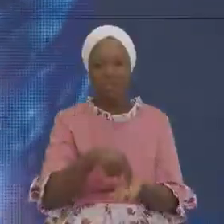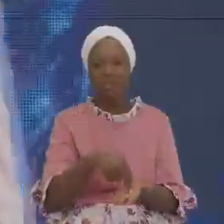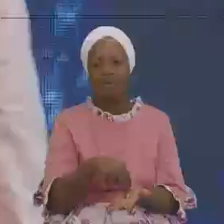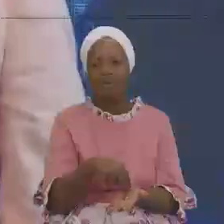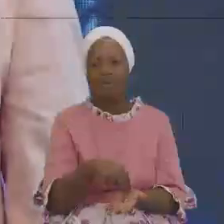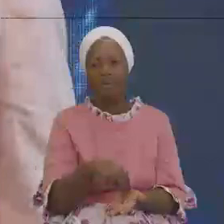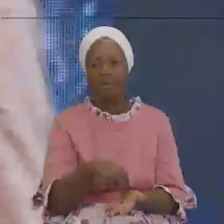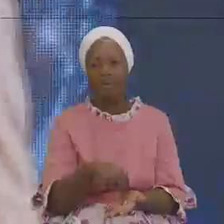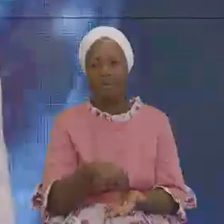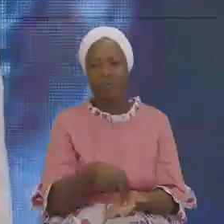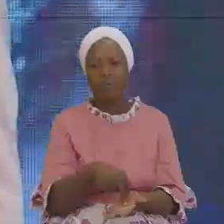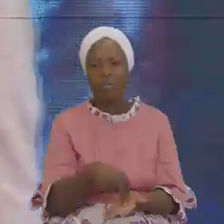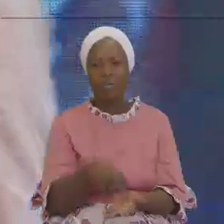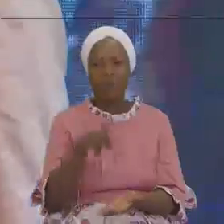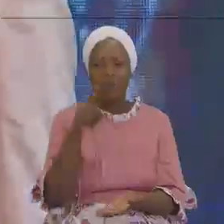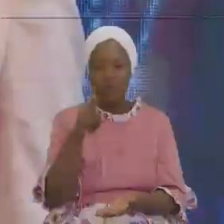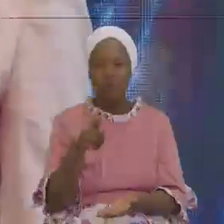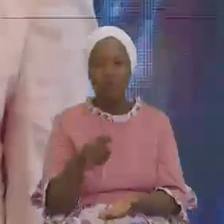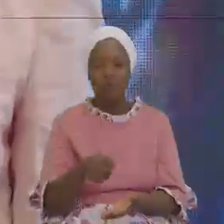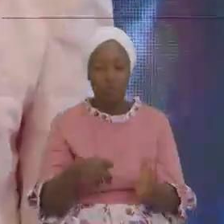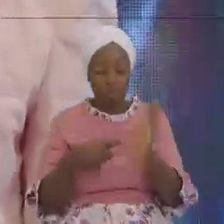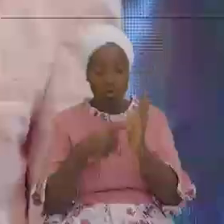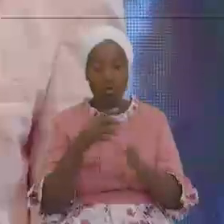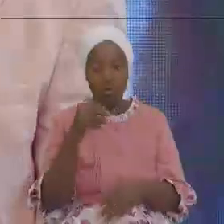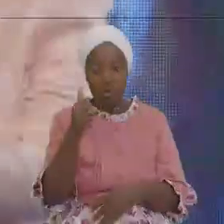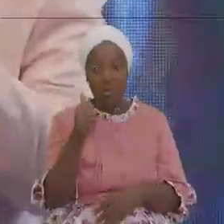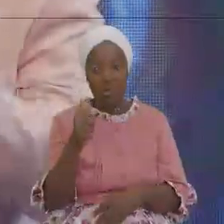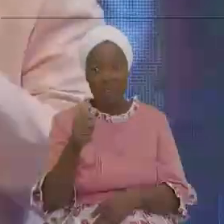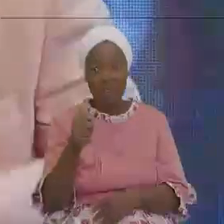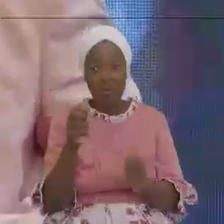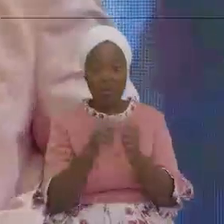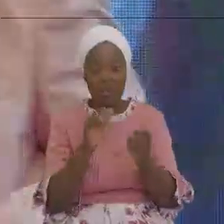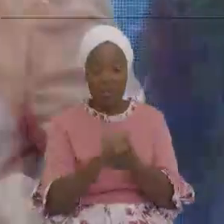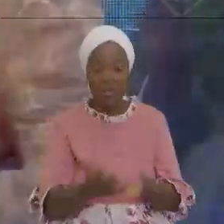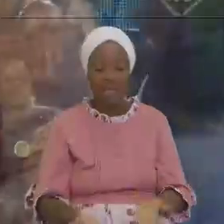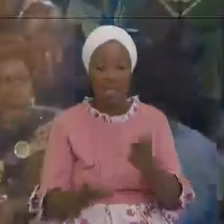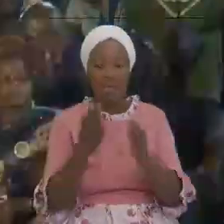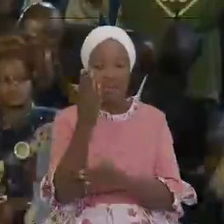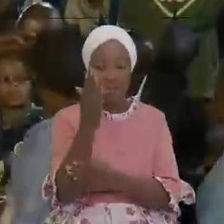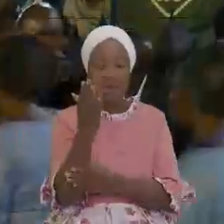You identify yourself with the hand raised, standing up.